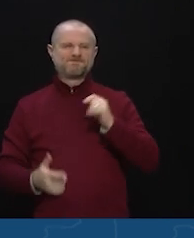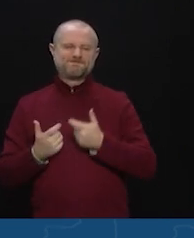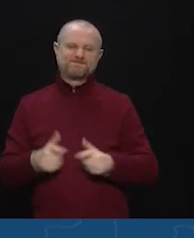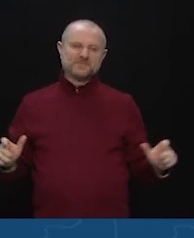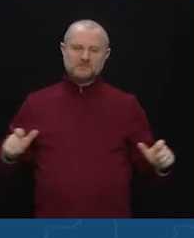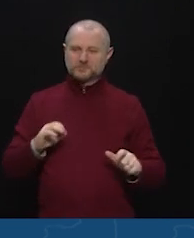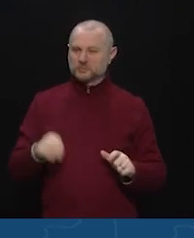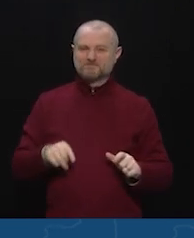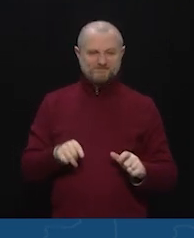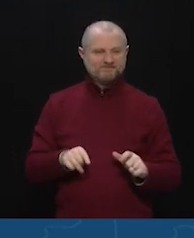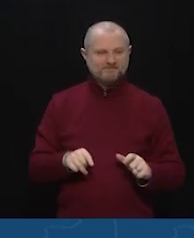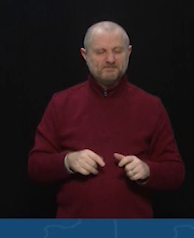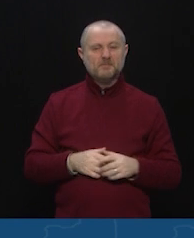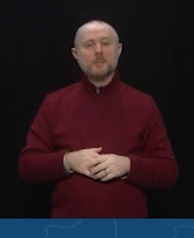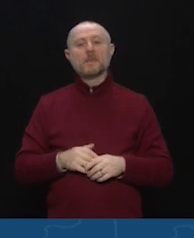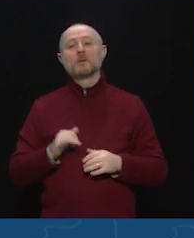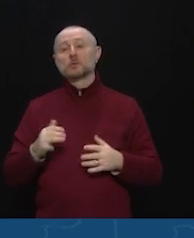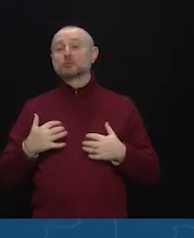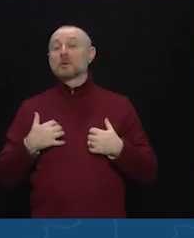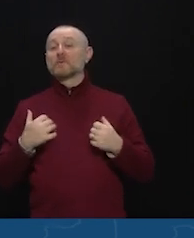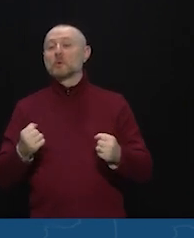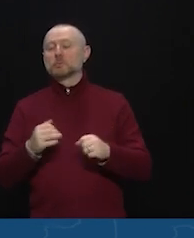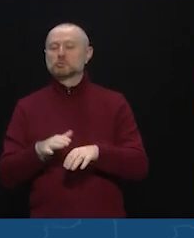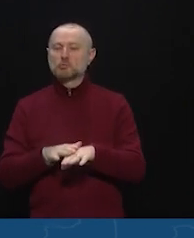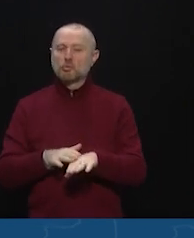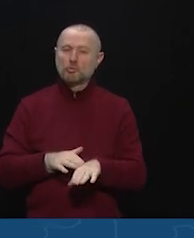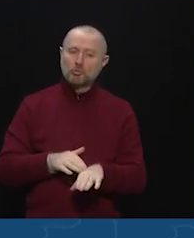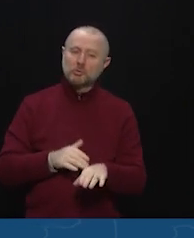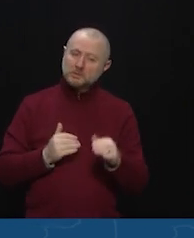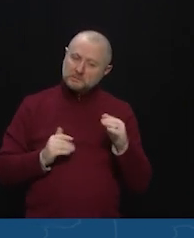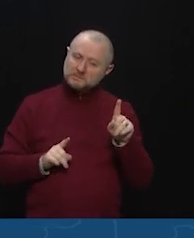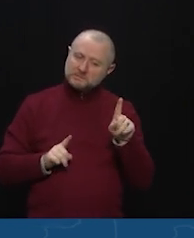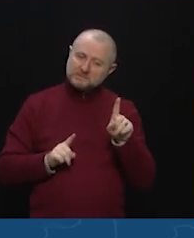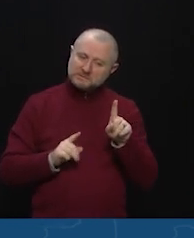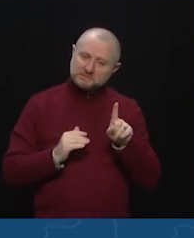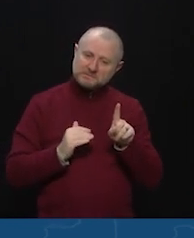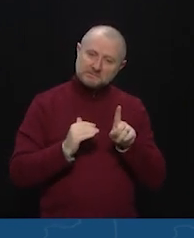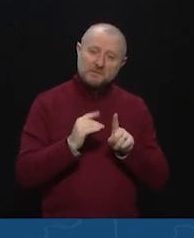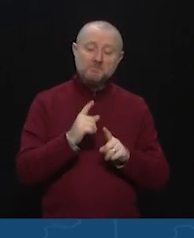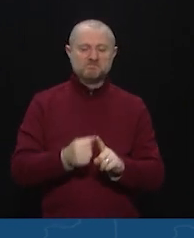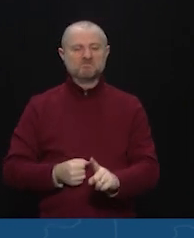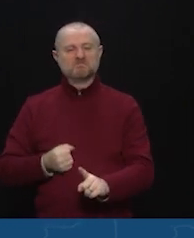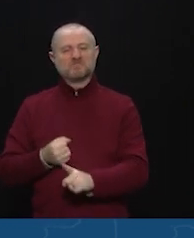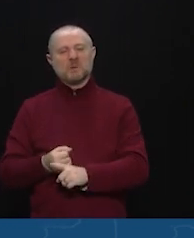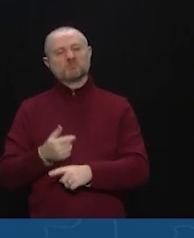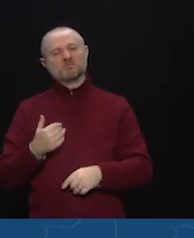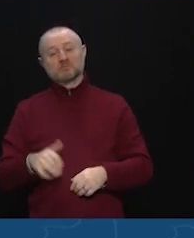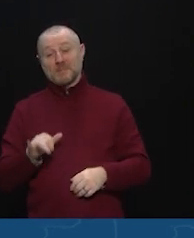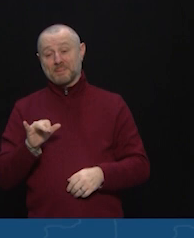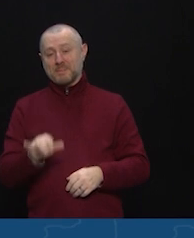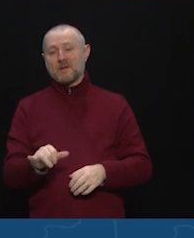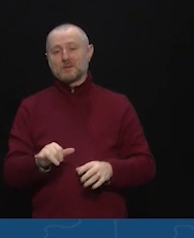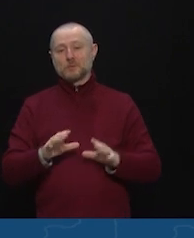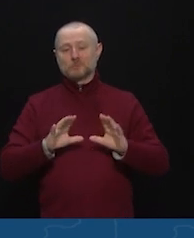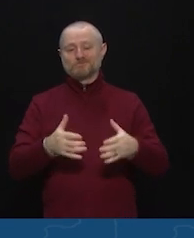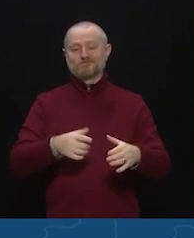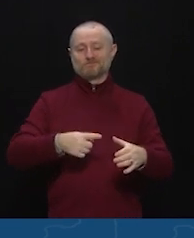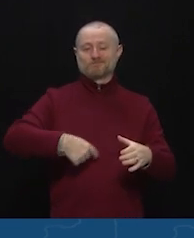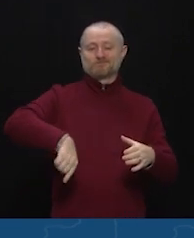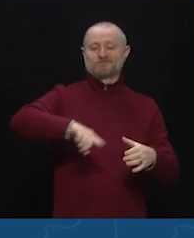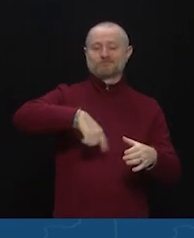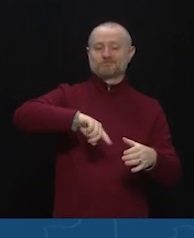are recovering the slowest. So the impact, and that sector is important